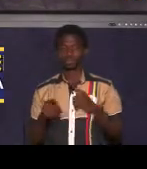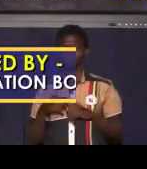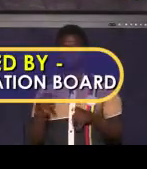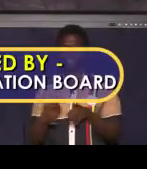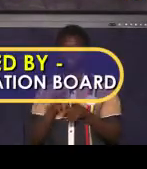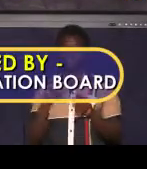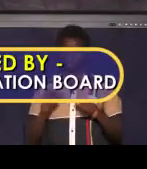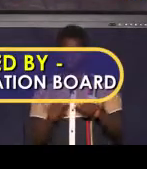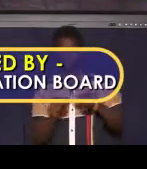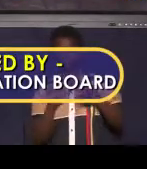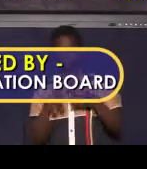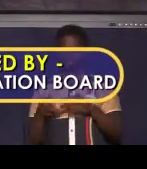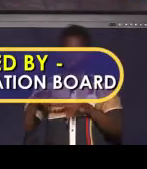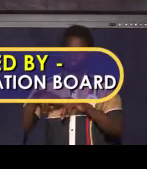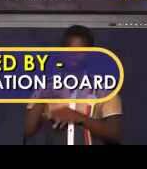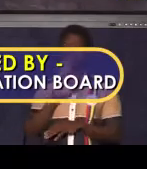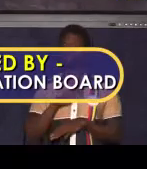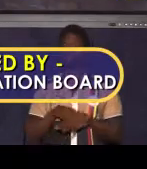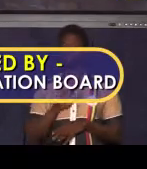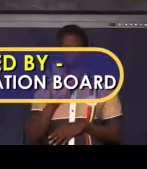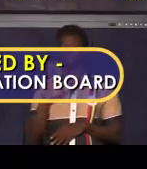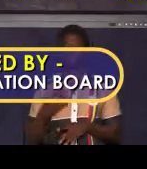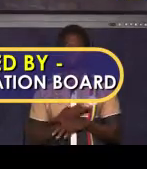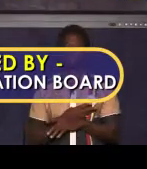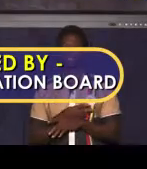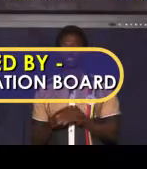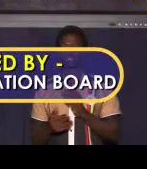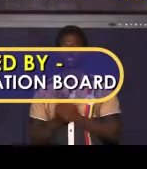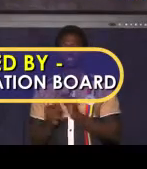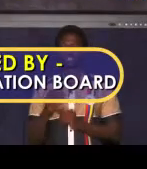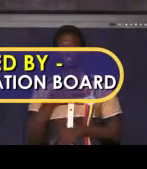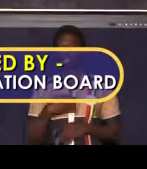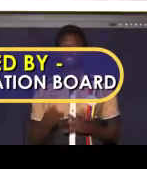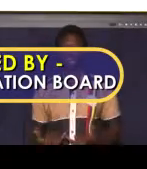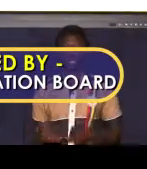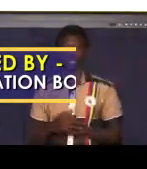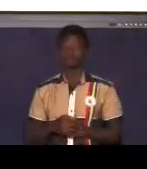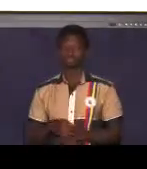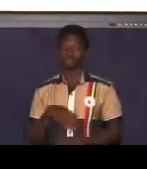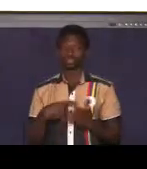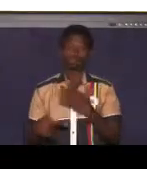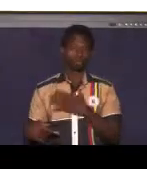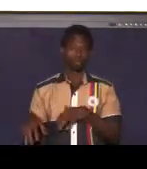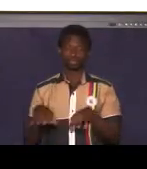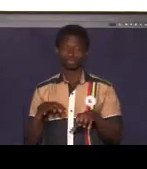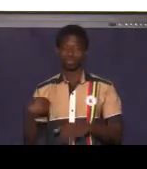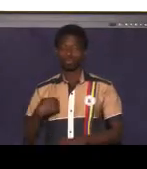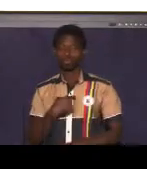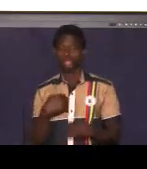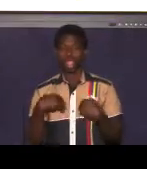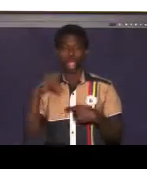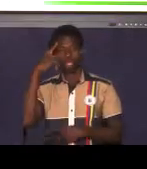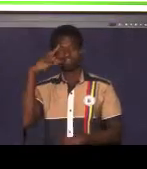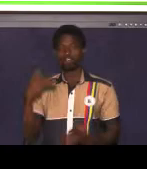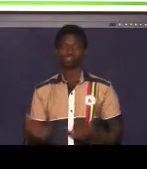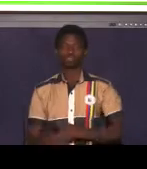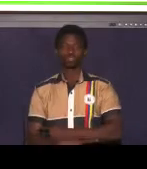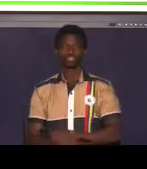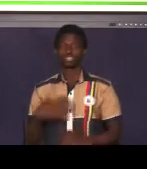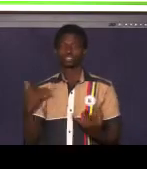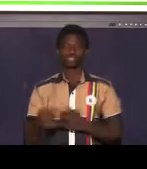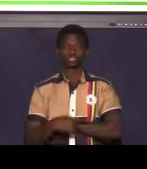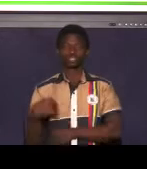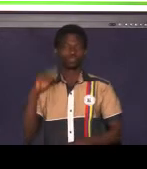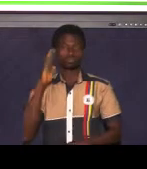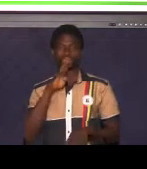you, my friend, as you continue to improve on your mathematical skills. Now, what do we have for